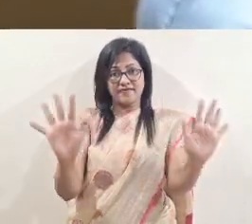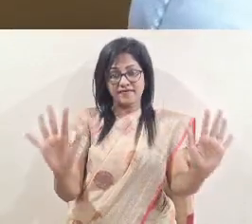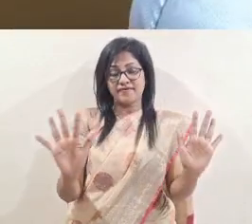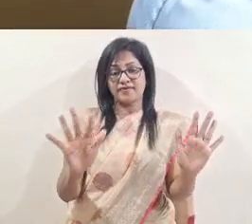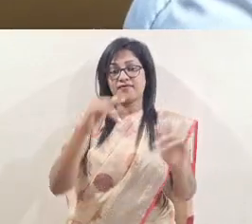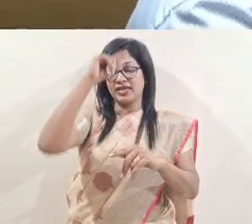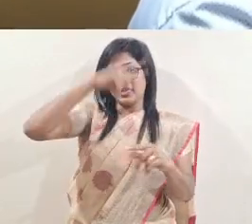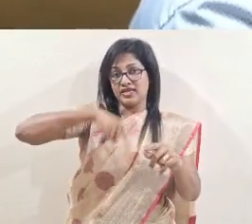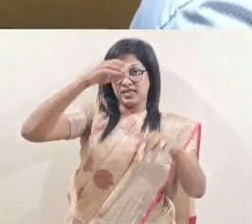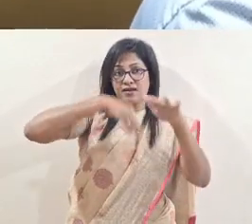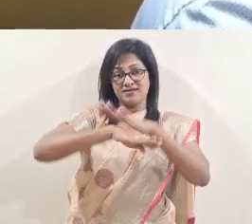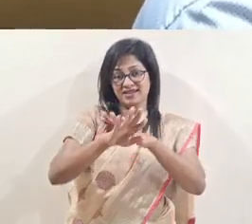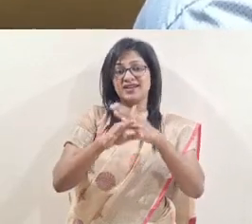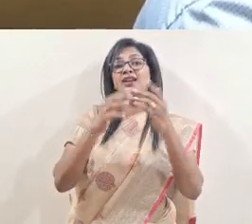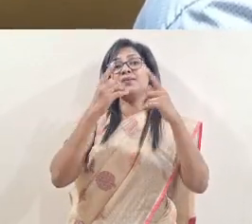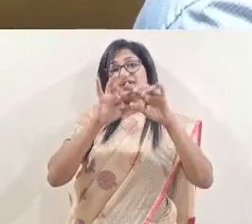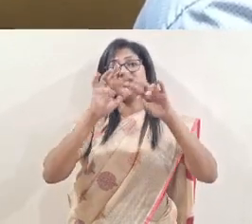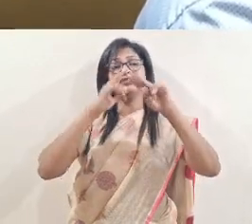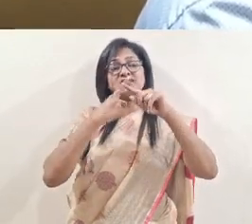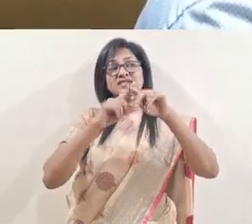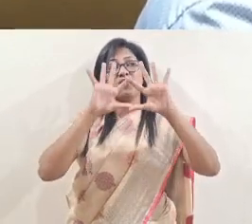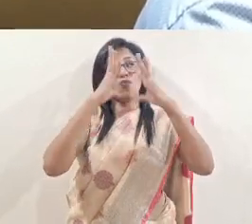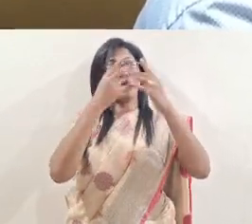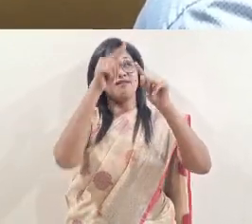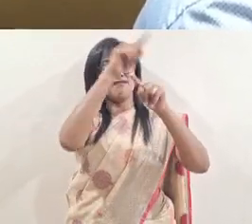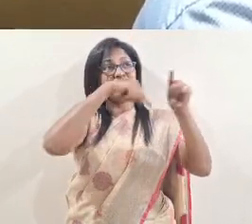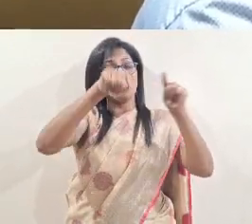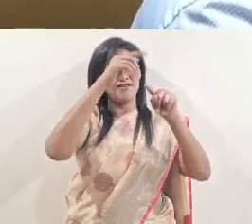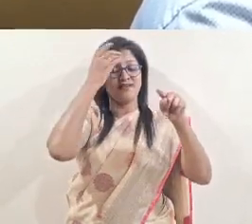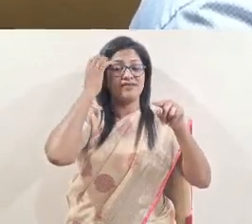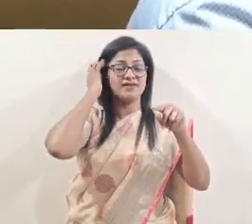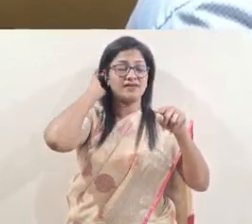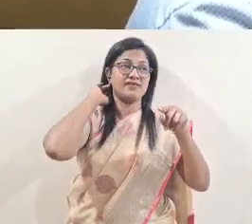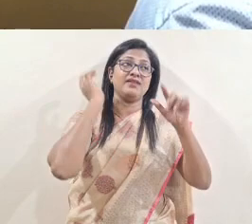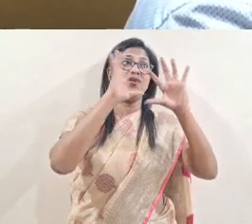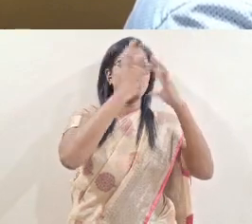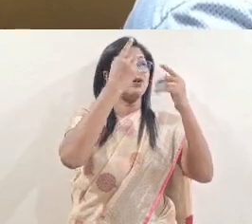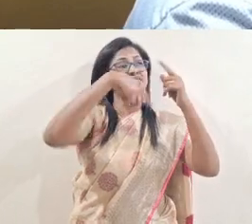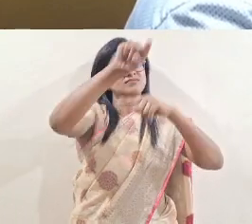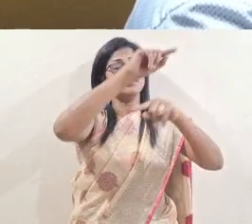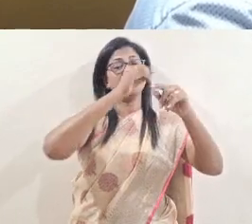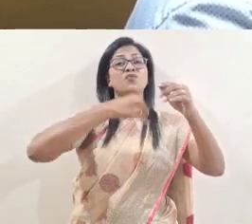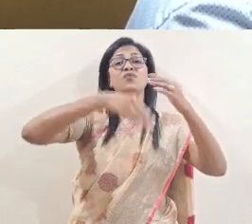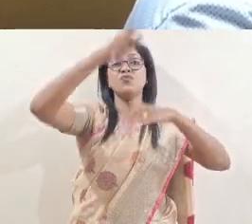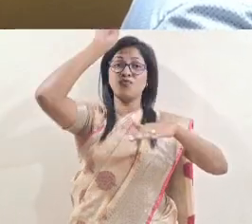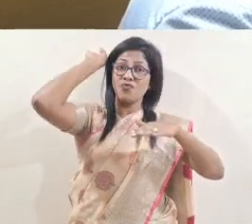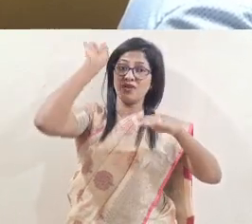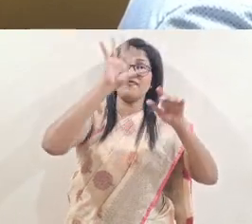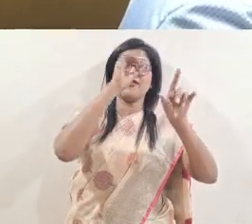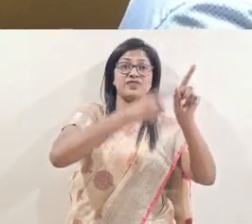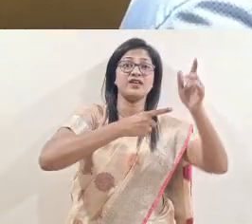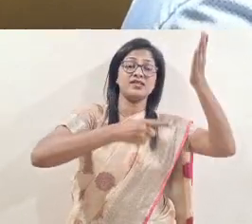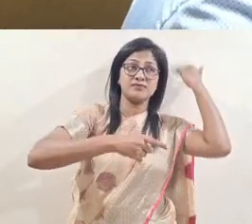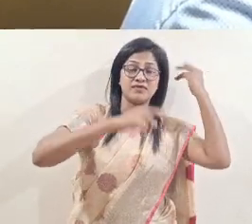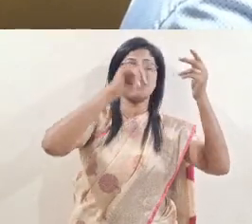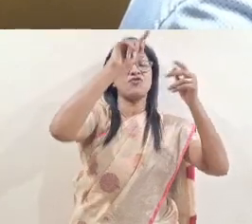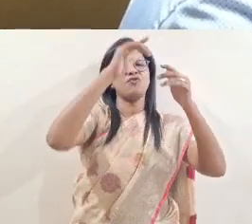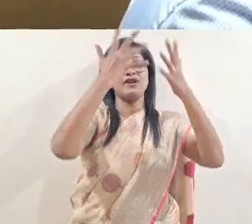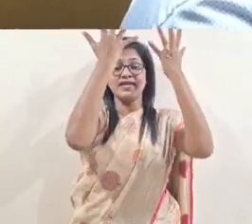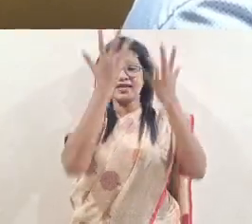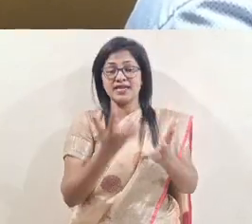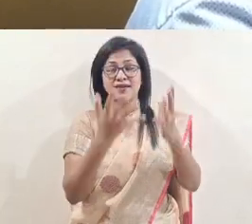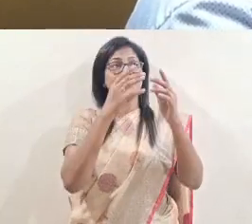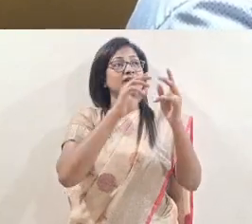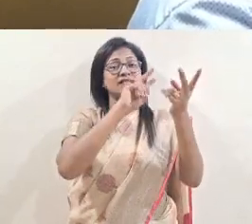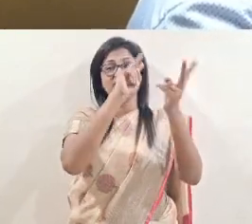many cities around the world, the carrying capacity, what was there 50 years ago and today has changed. So there are cities today